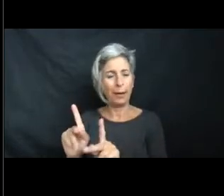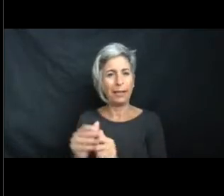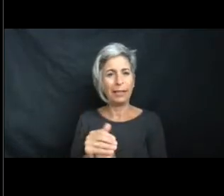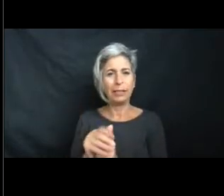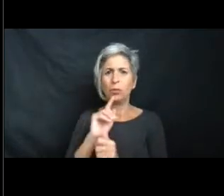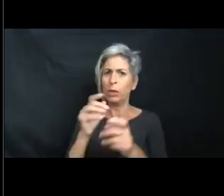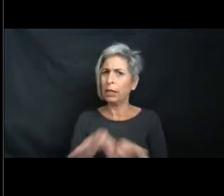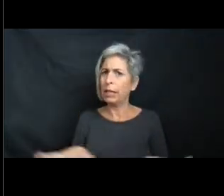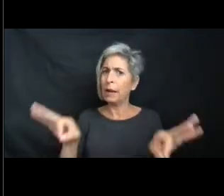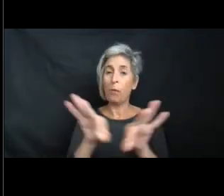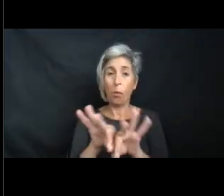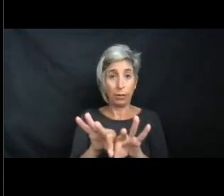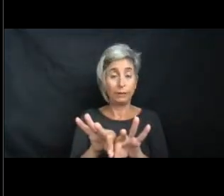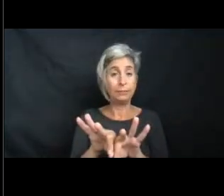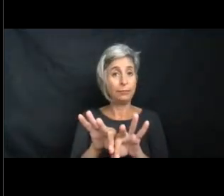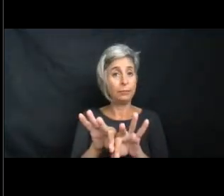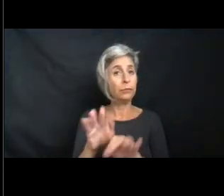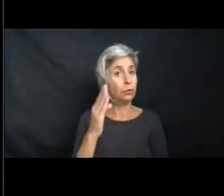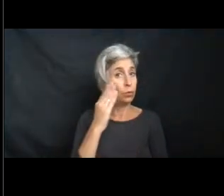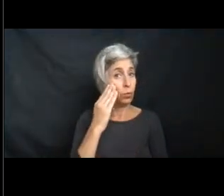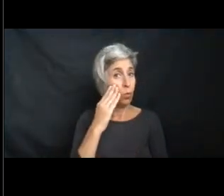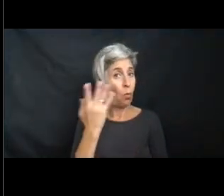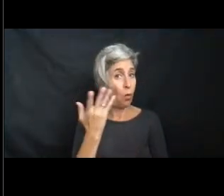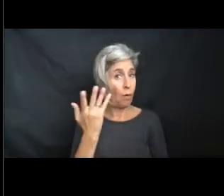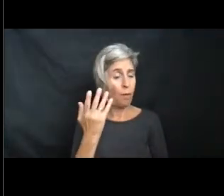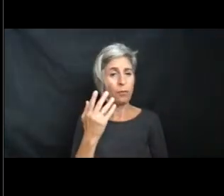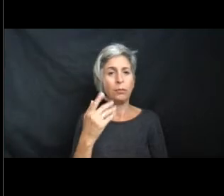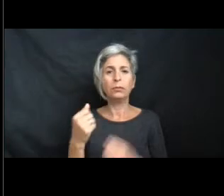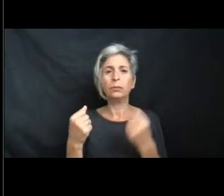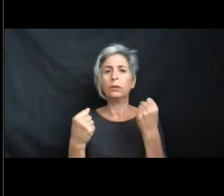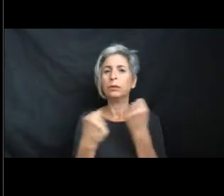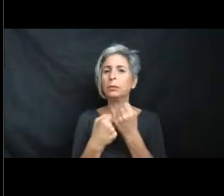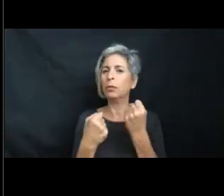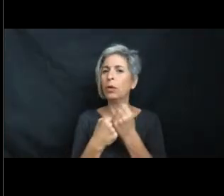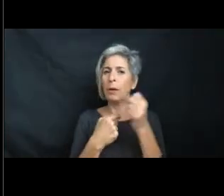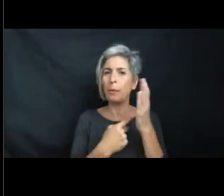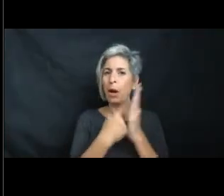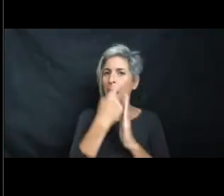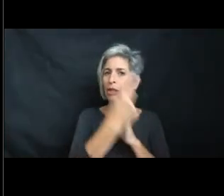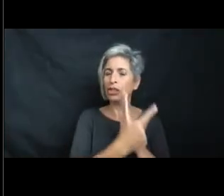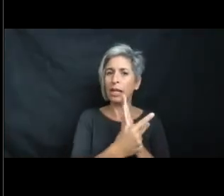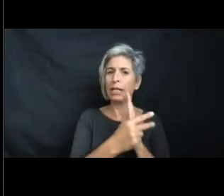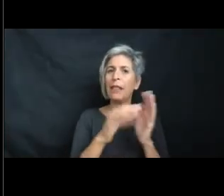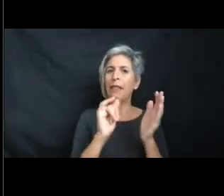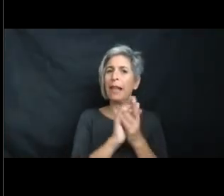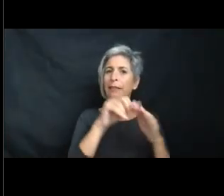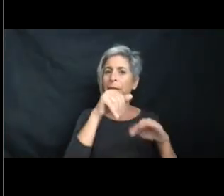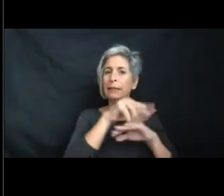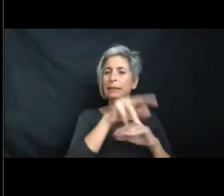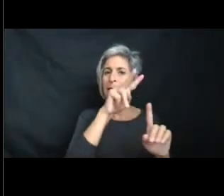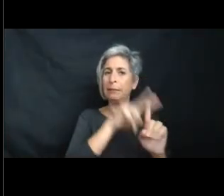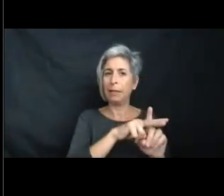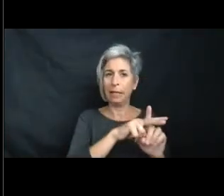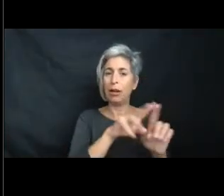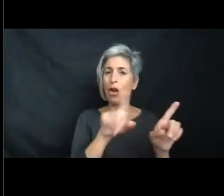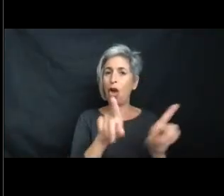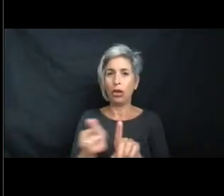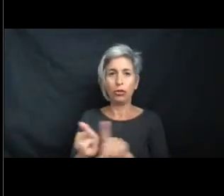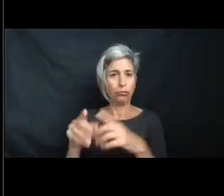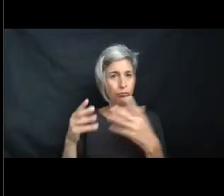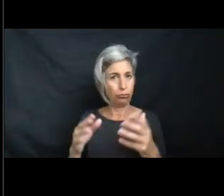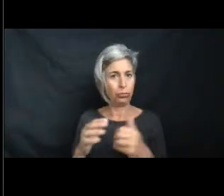to know that we are supporting projects that have been submitted in Naviline as well.